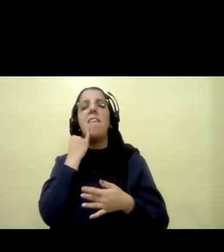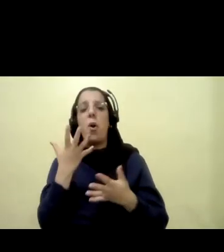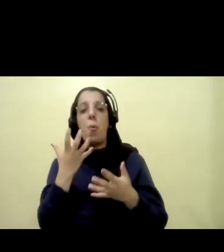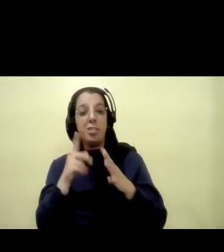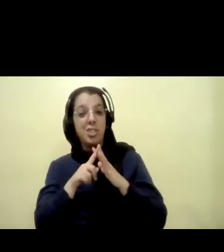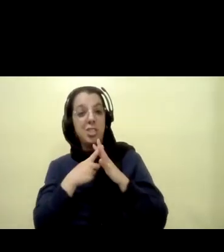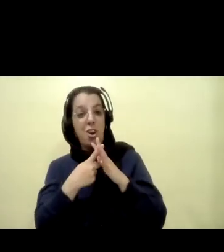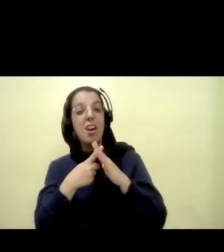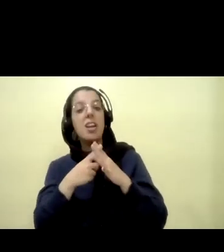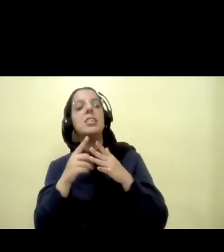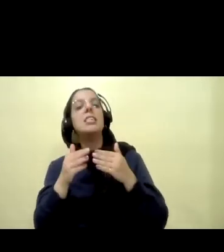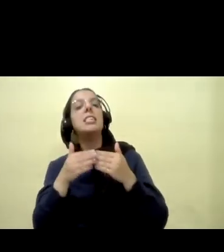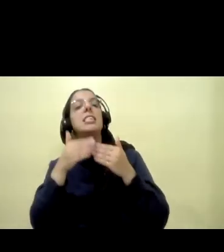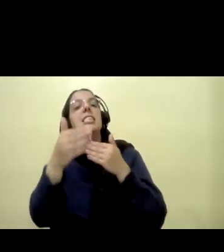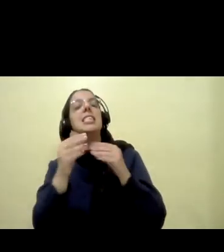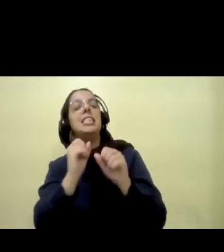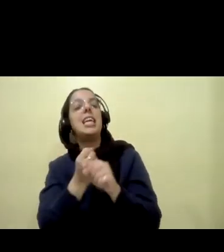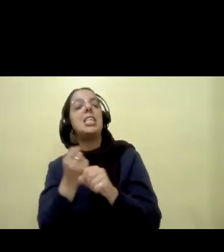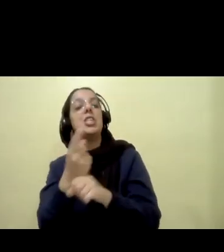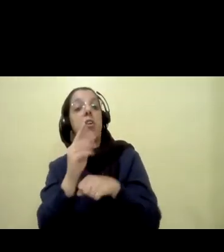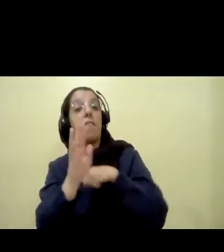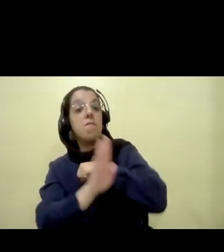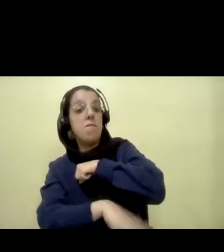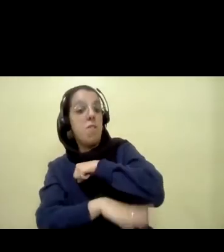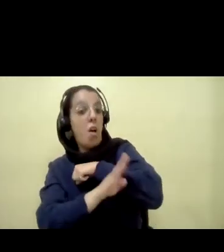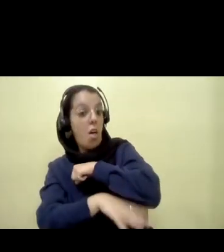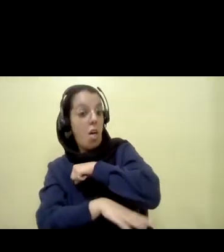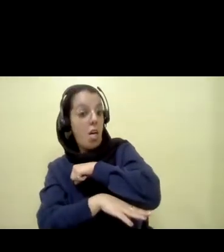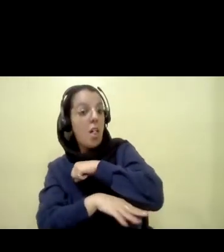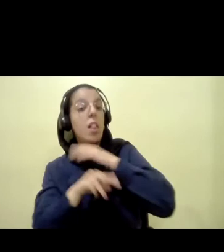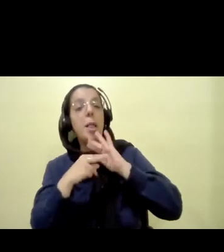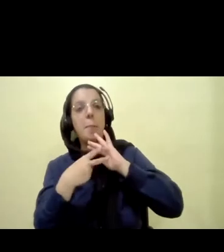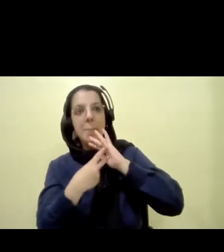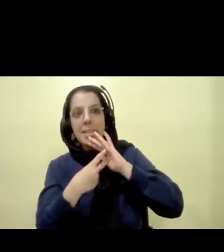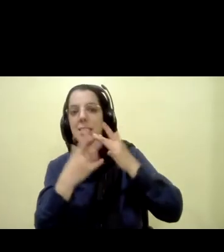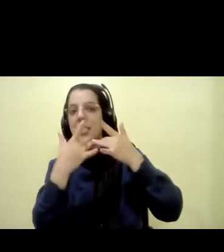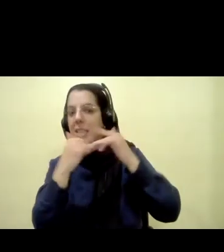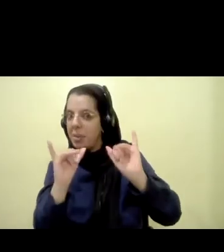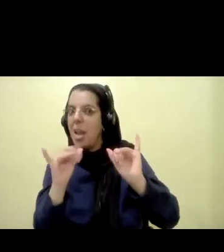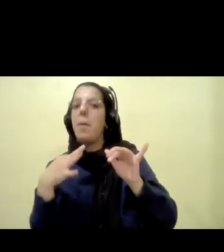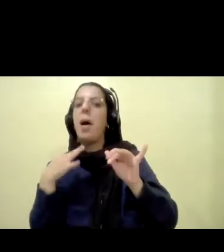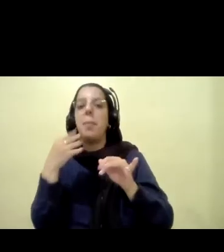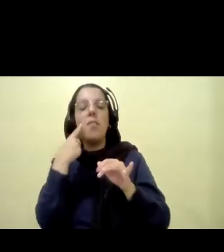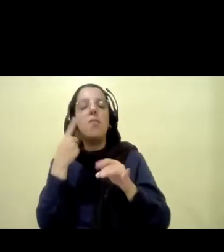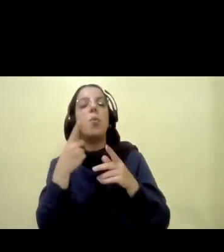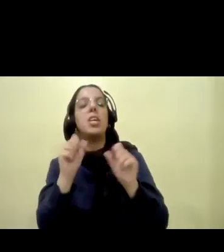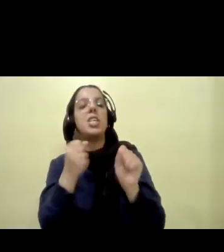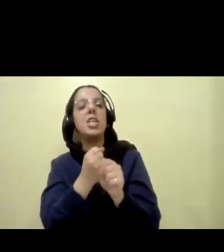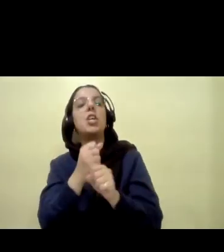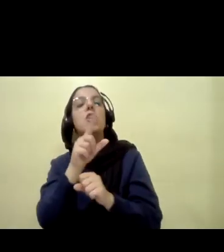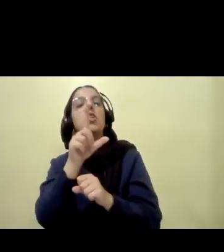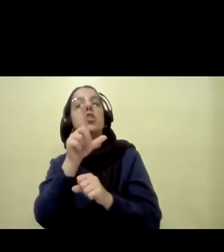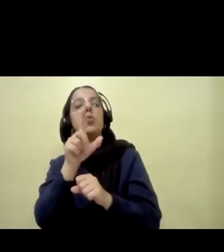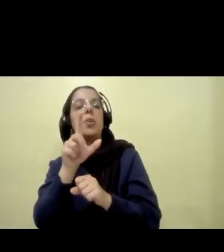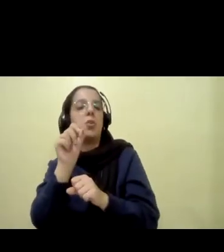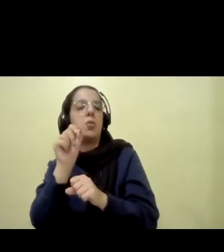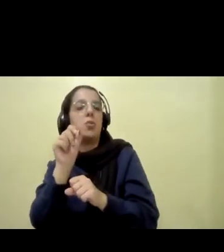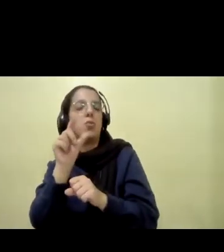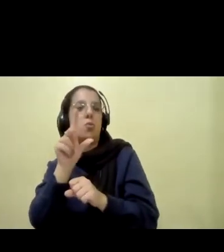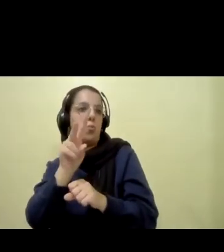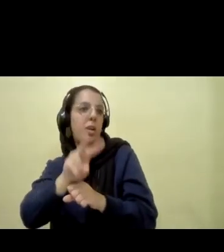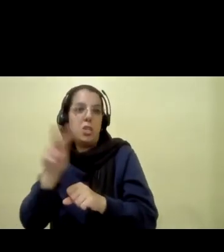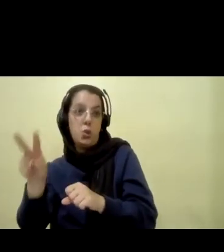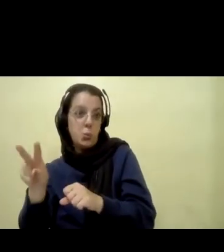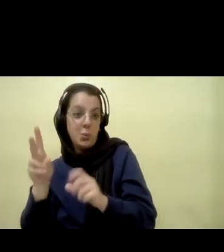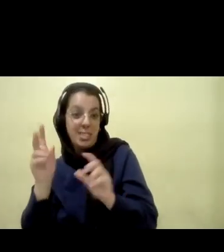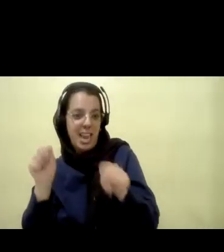then we couldn't simultaneously apply to next year's deadline as well. No, not if you have an active grant that's not finished yet, no.